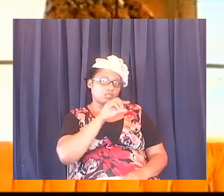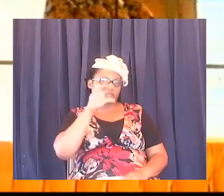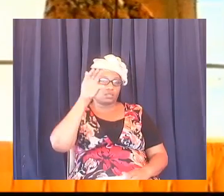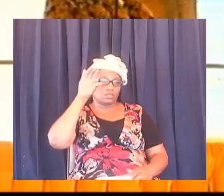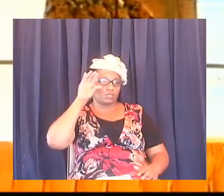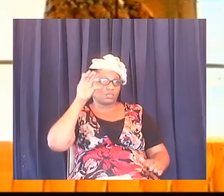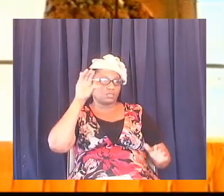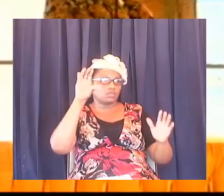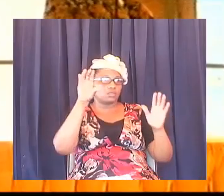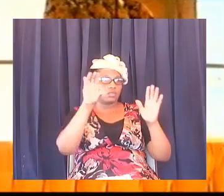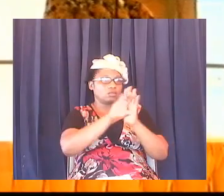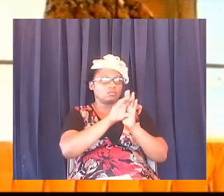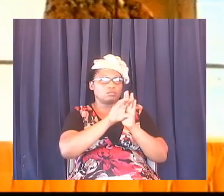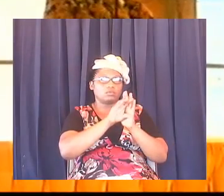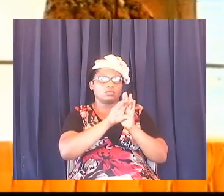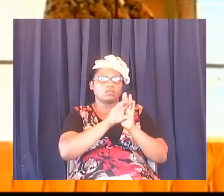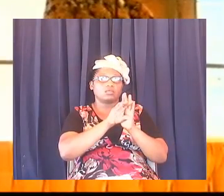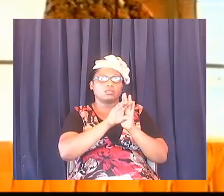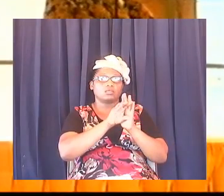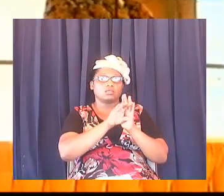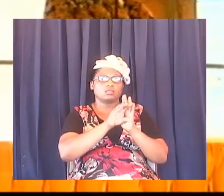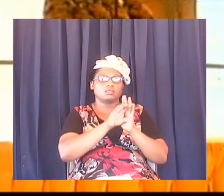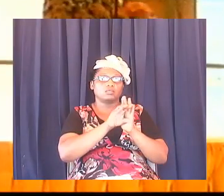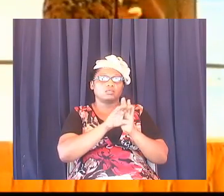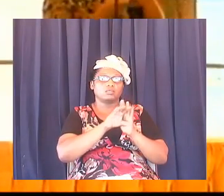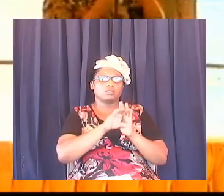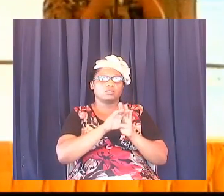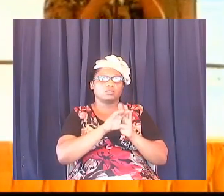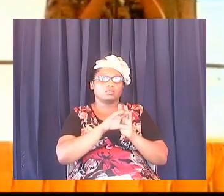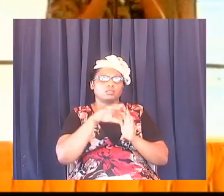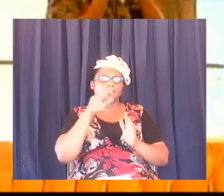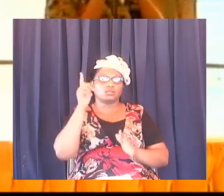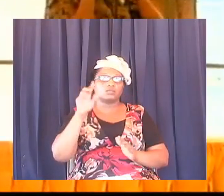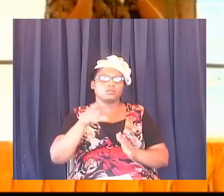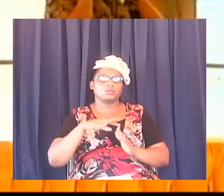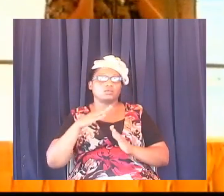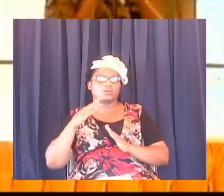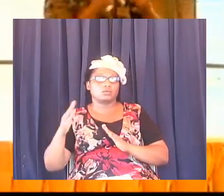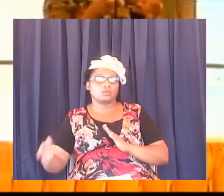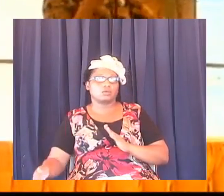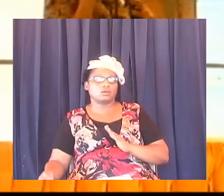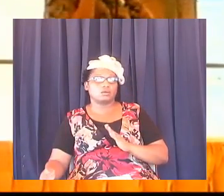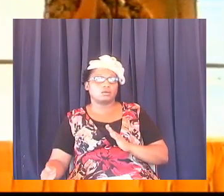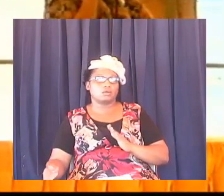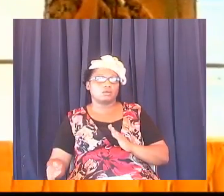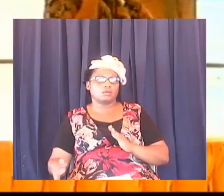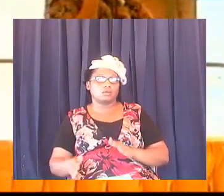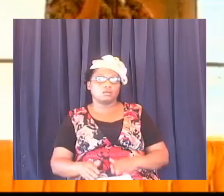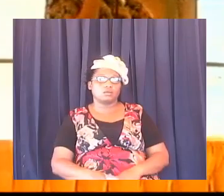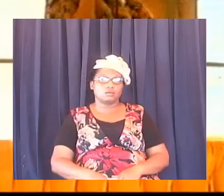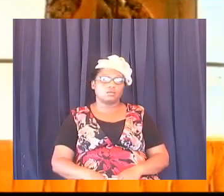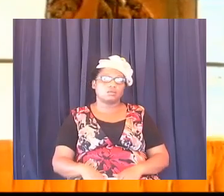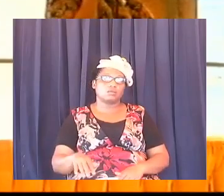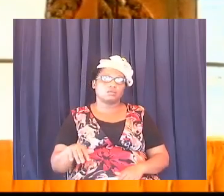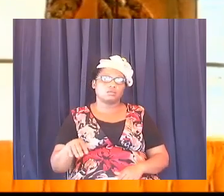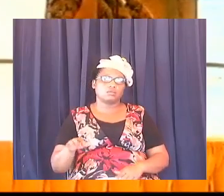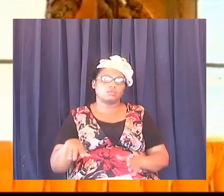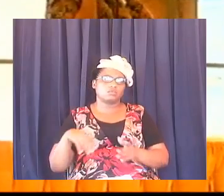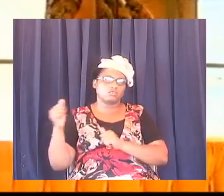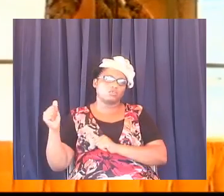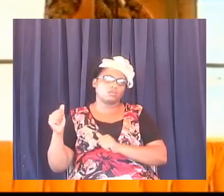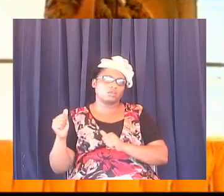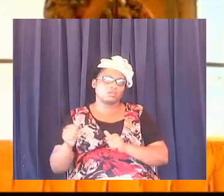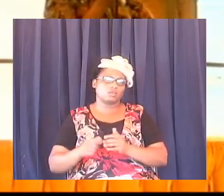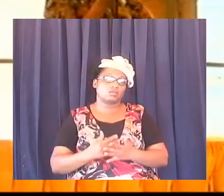It looks a little bit pale. It's not the strong, rich focus that we are accustomed to. And